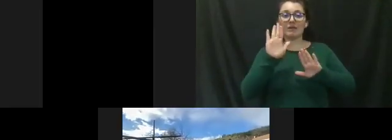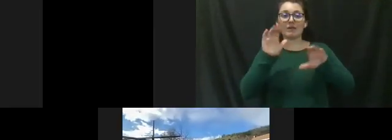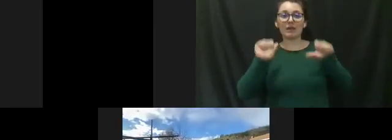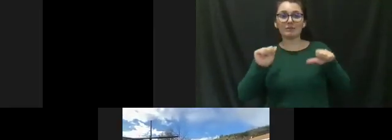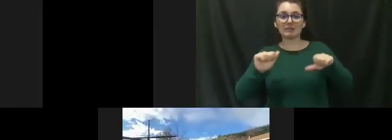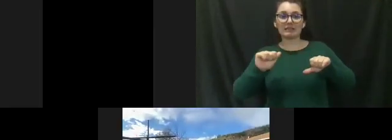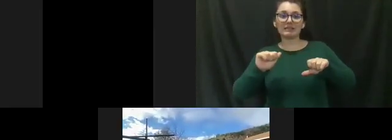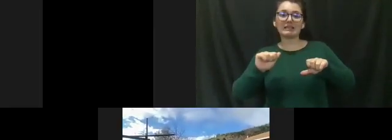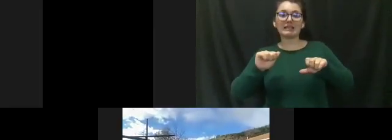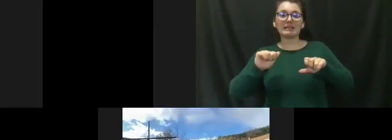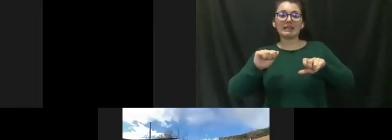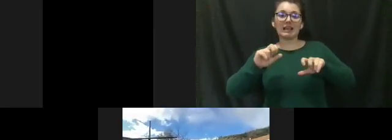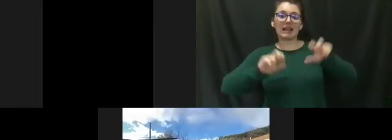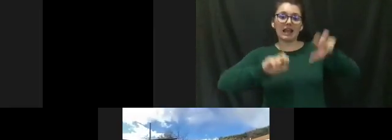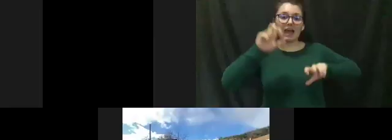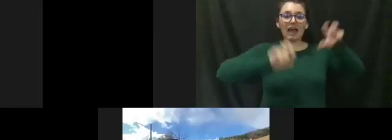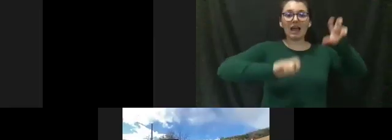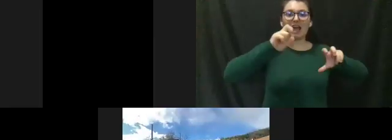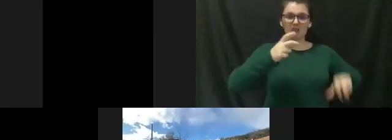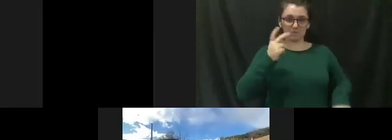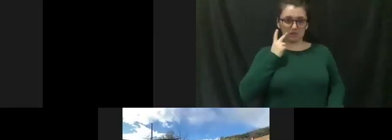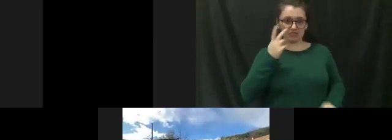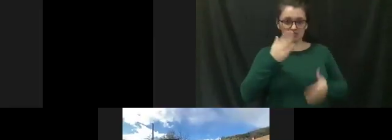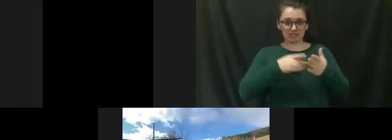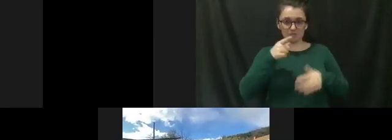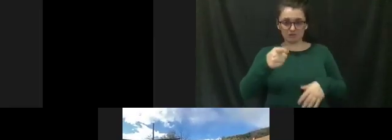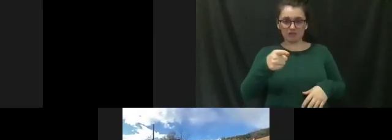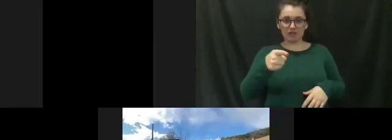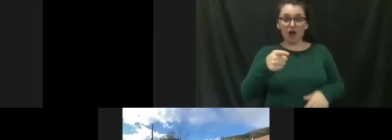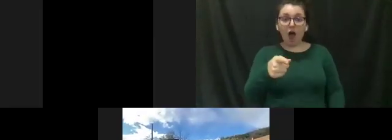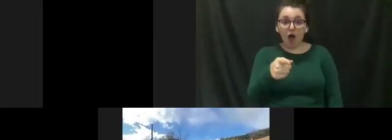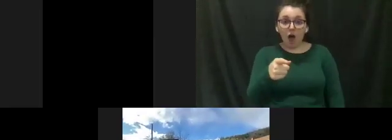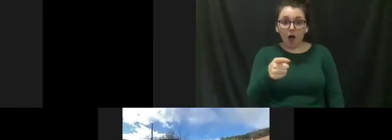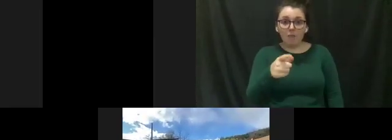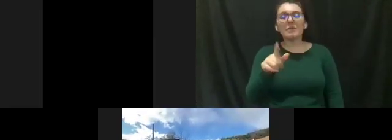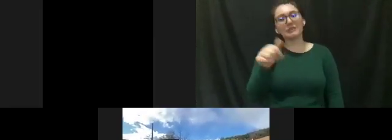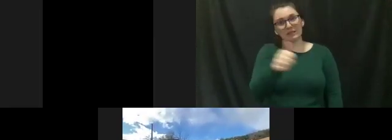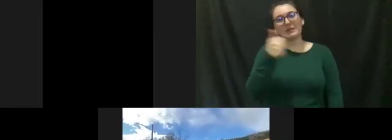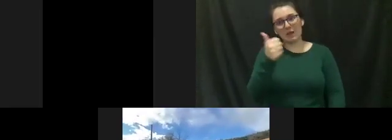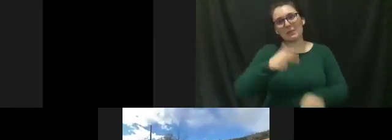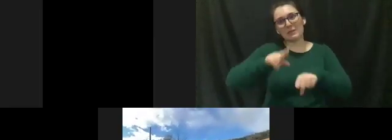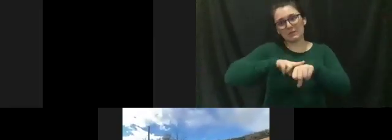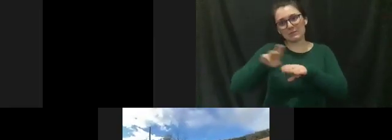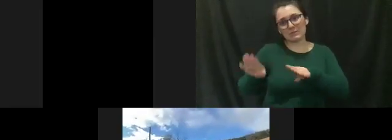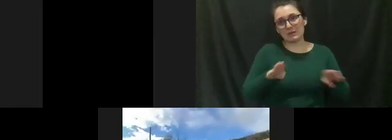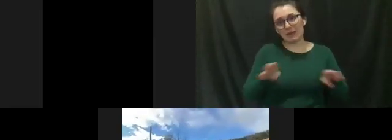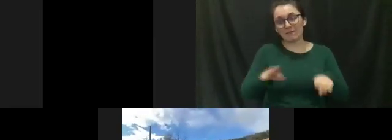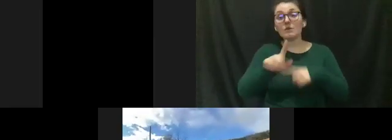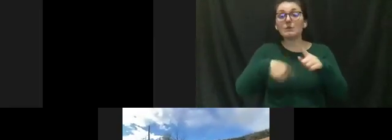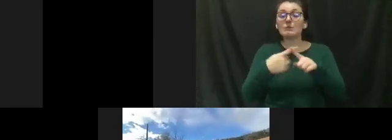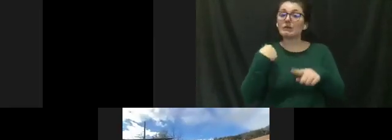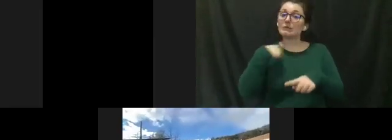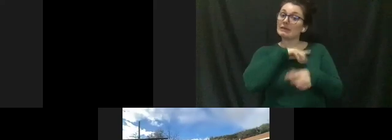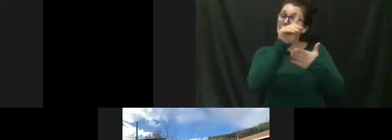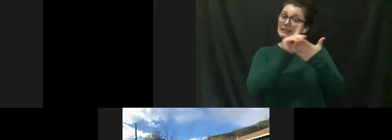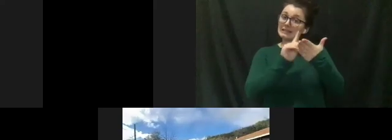that. There's a couple over there that are starting to stun. Oh That's gosh. another normal behavior. So when we design their exhibit, we need to make sure that